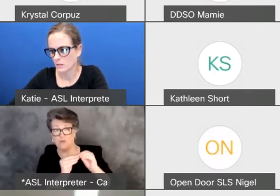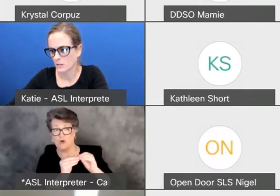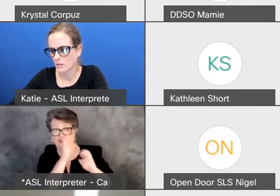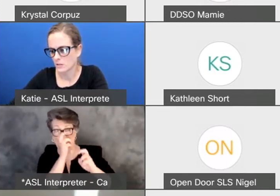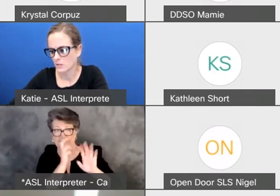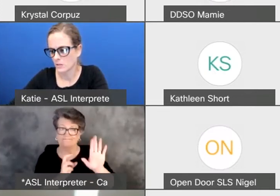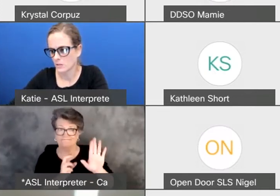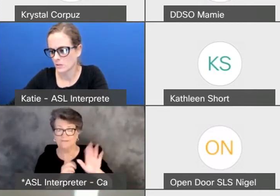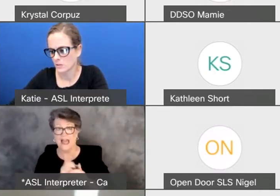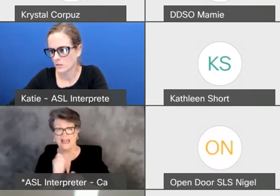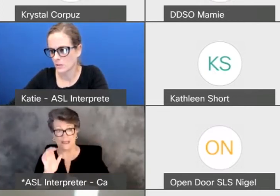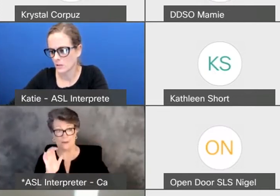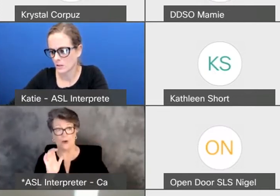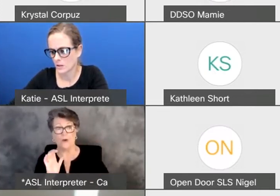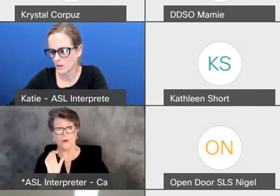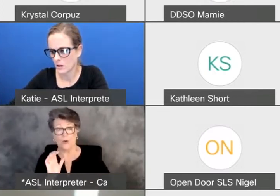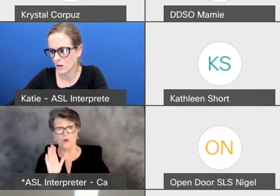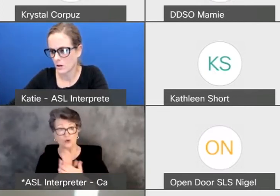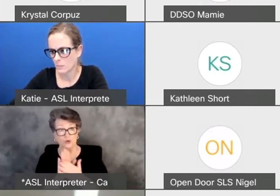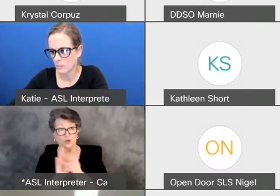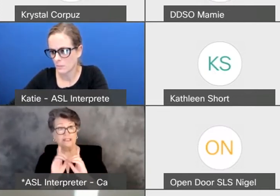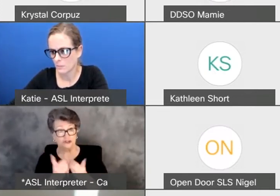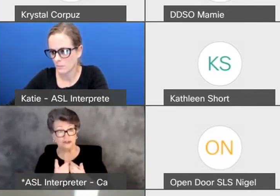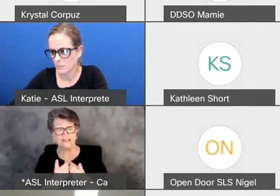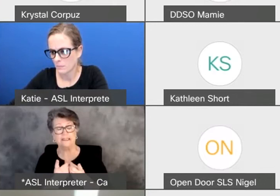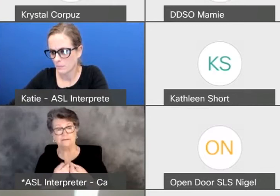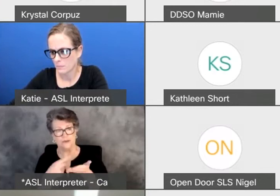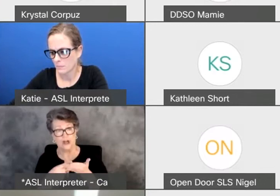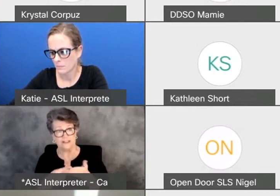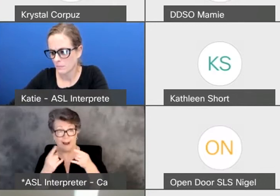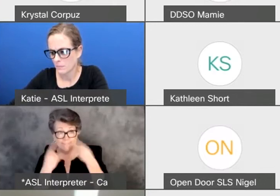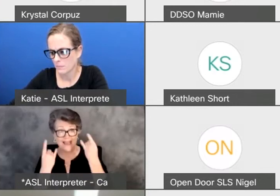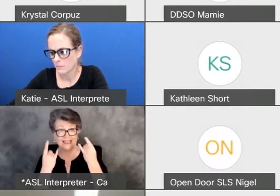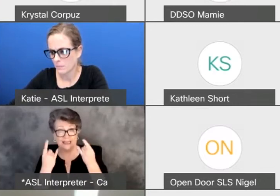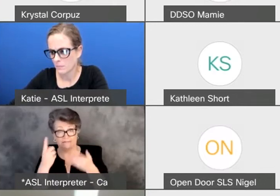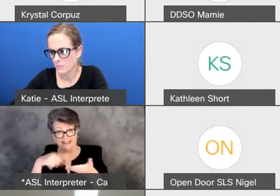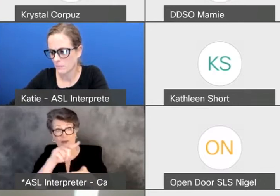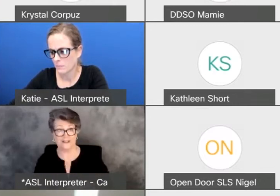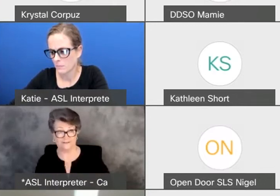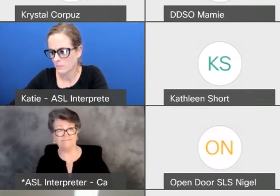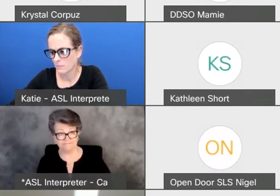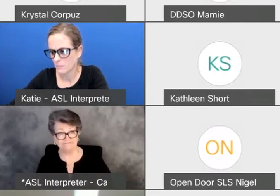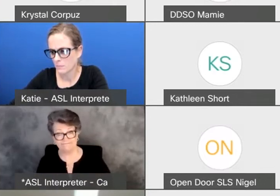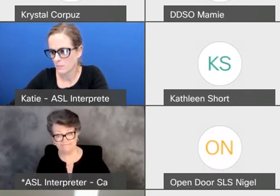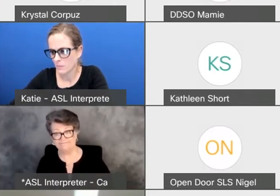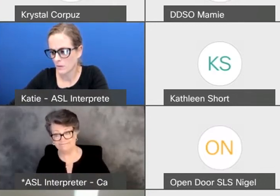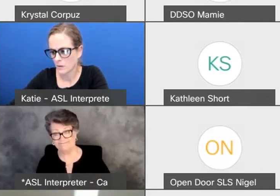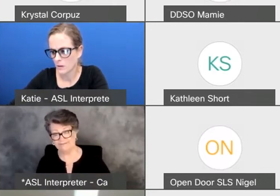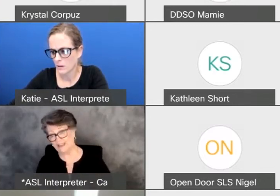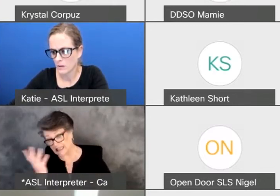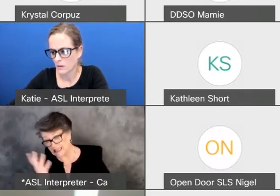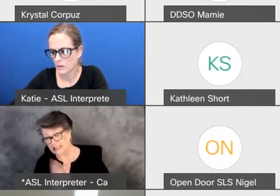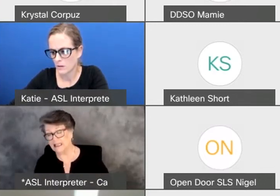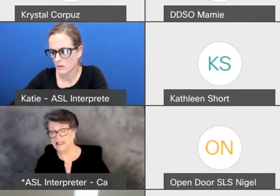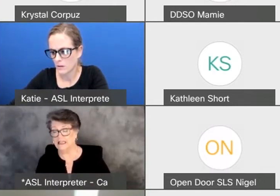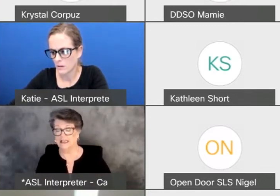some of these things. I think Sacramento School District talked about masking starting next week. So I